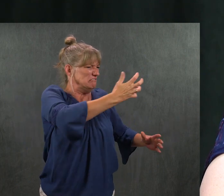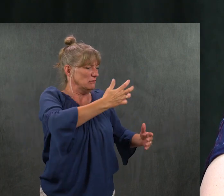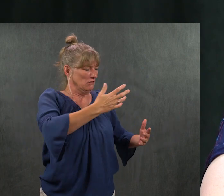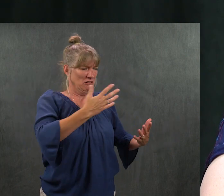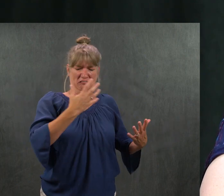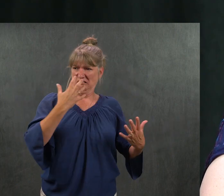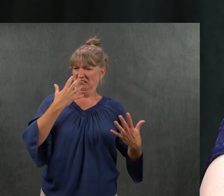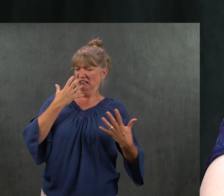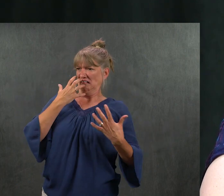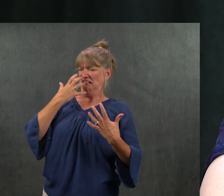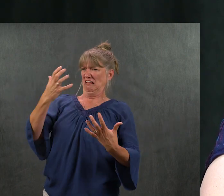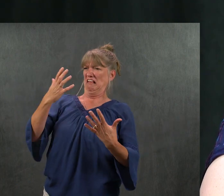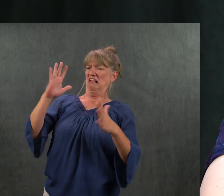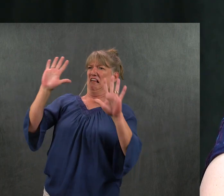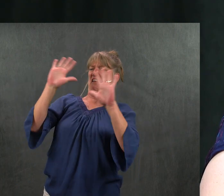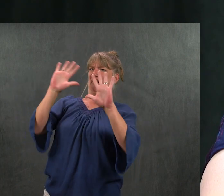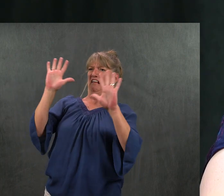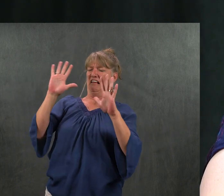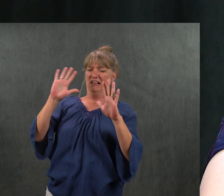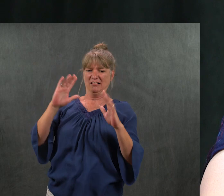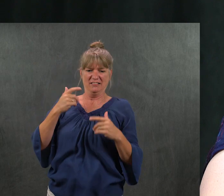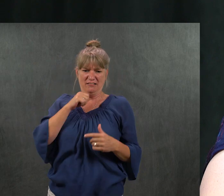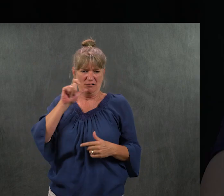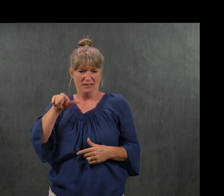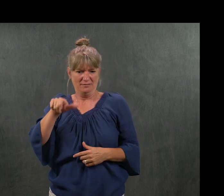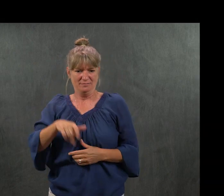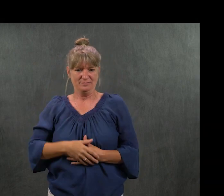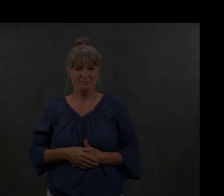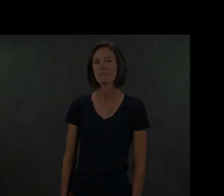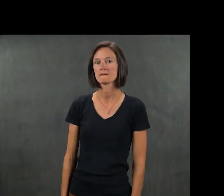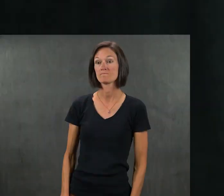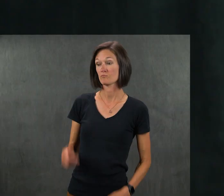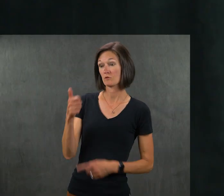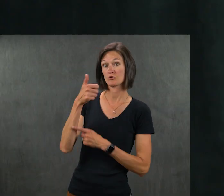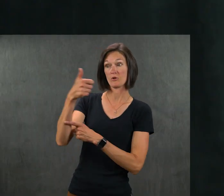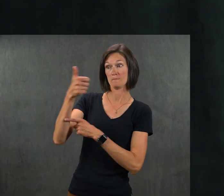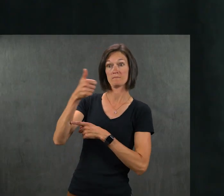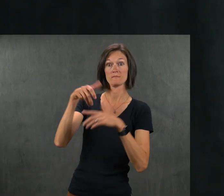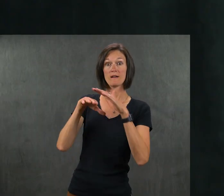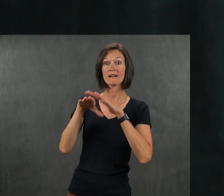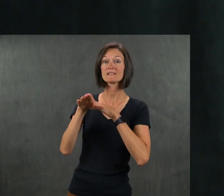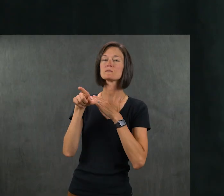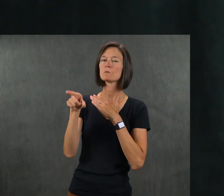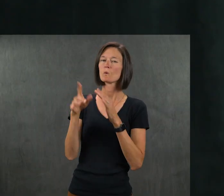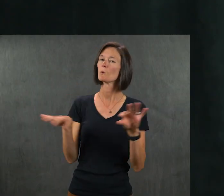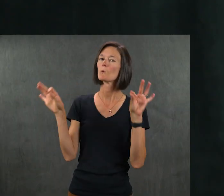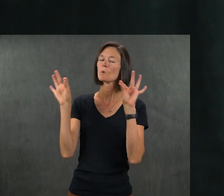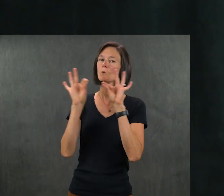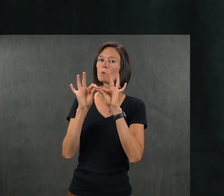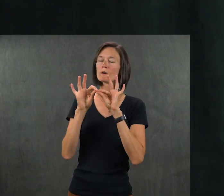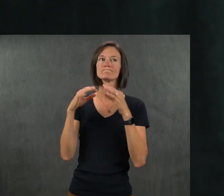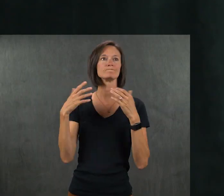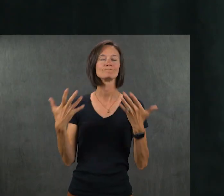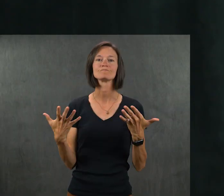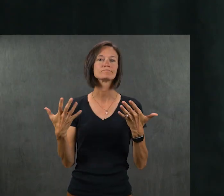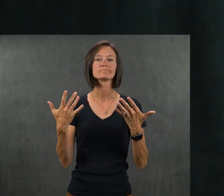yelling or they're talking louder than they need to. Christina. Access to transportation is a big